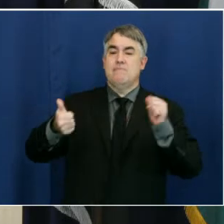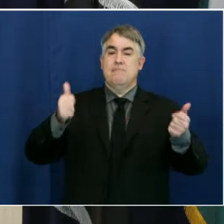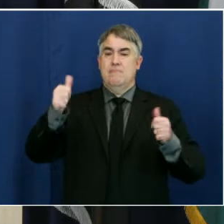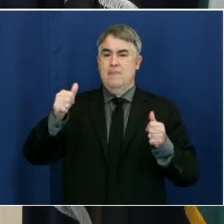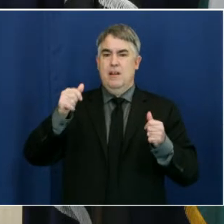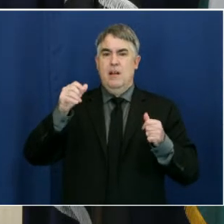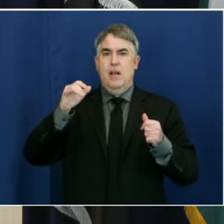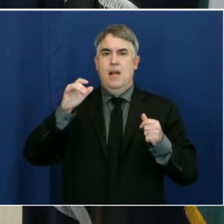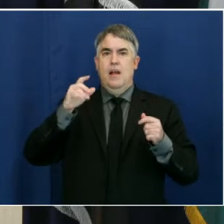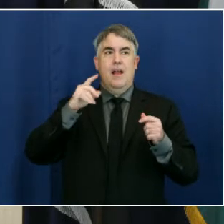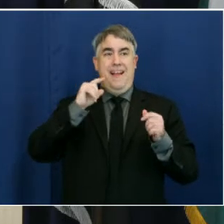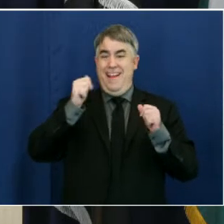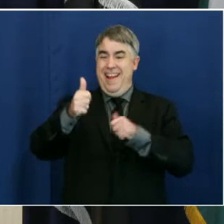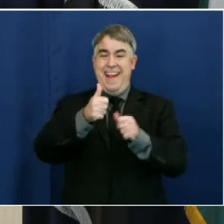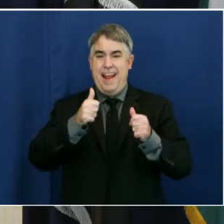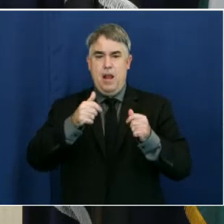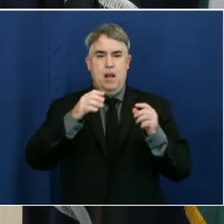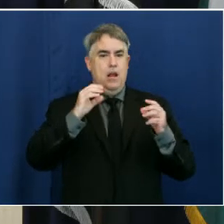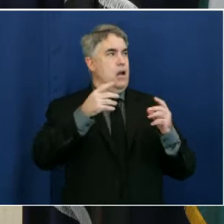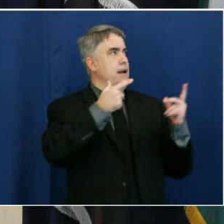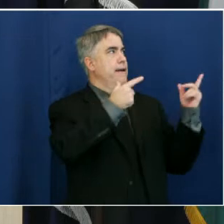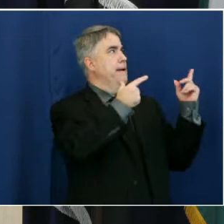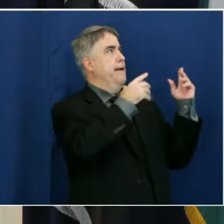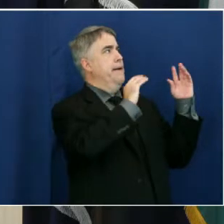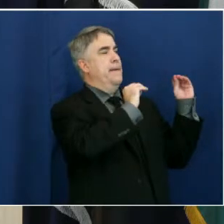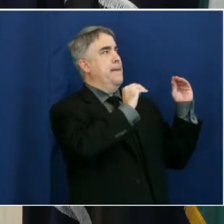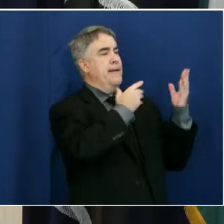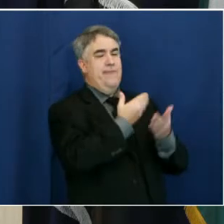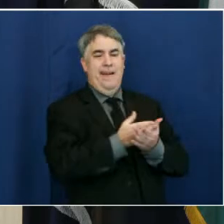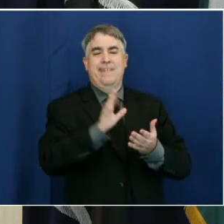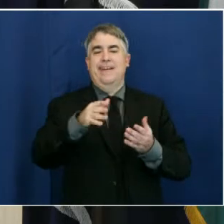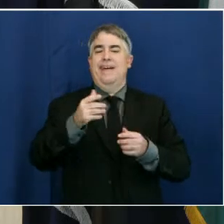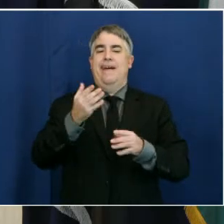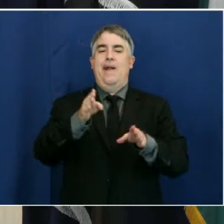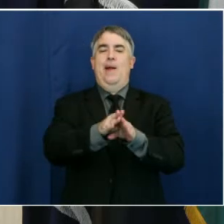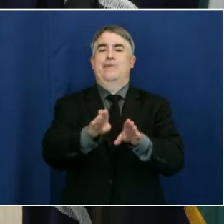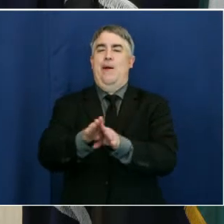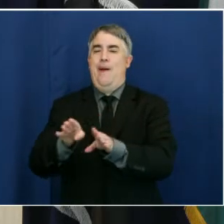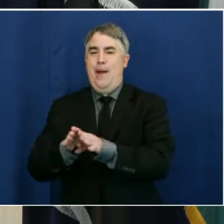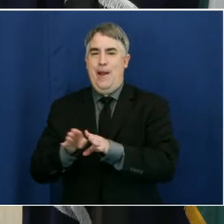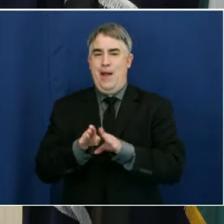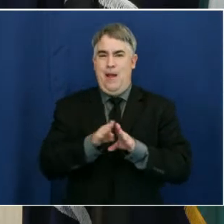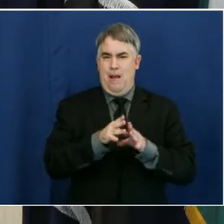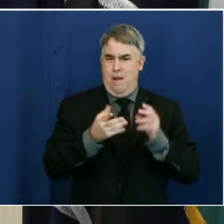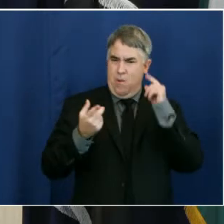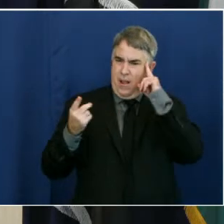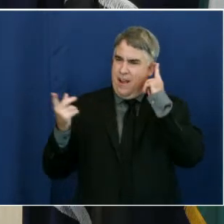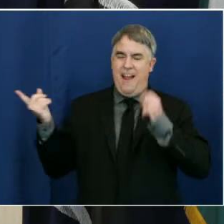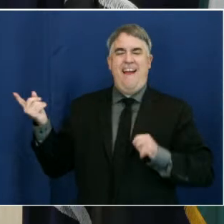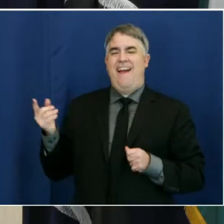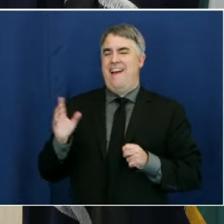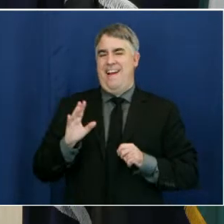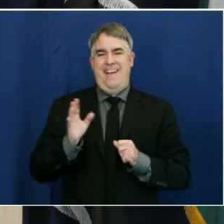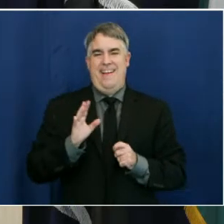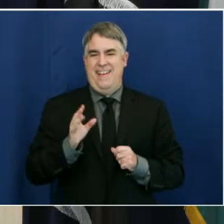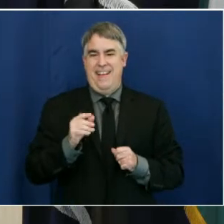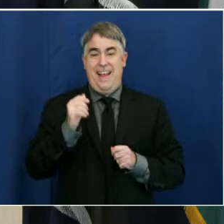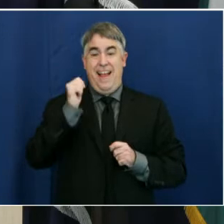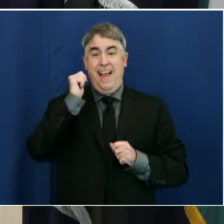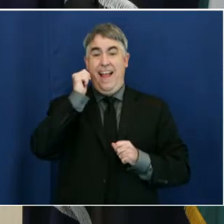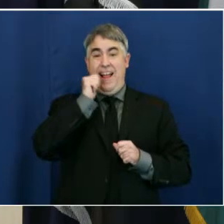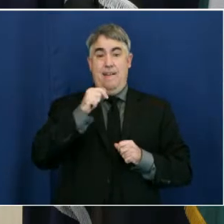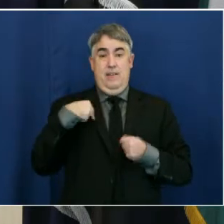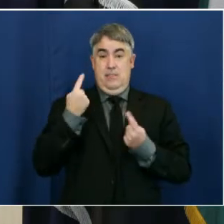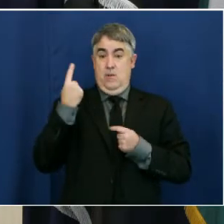vaccinations. Yeah, I mean, like so much in COVID, going back to the beginning, there's things we know and there's things we don't know. And we don't